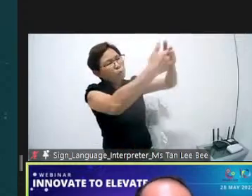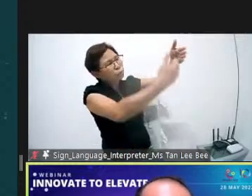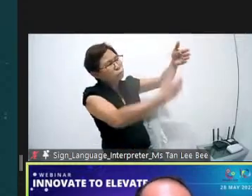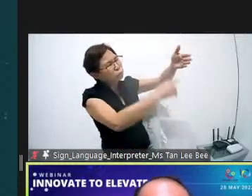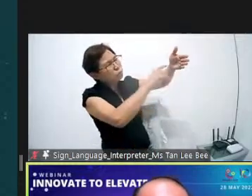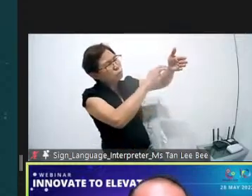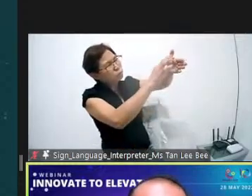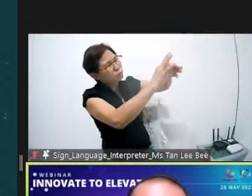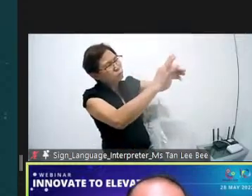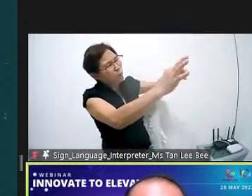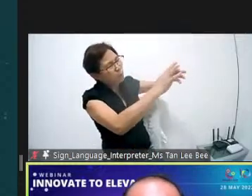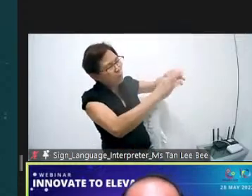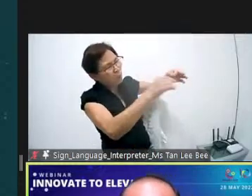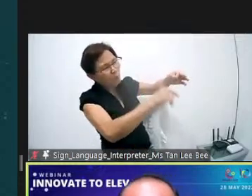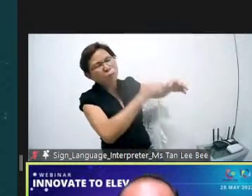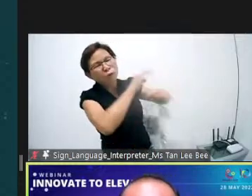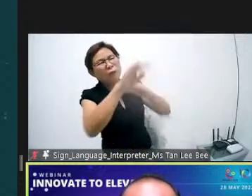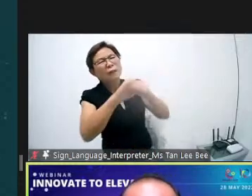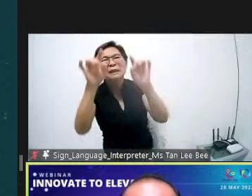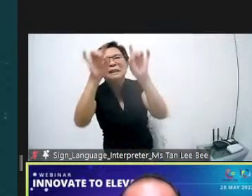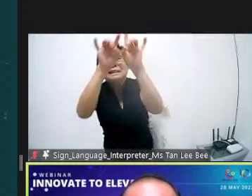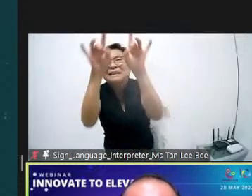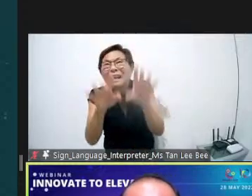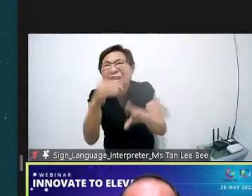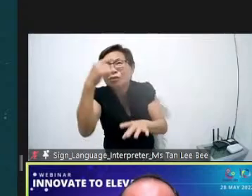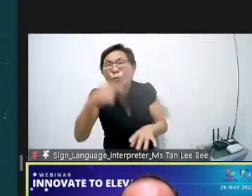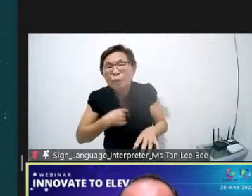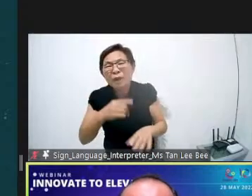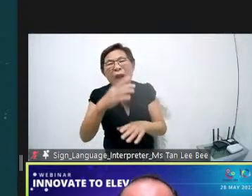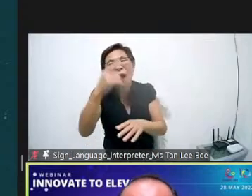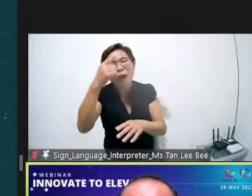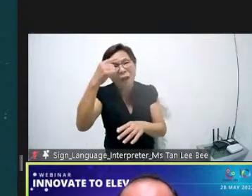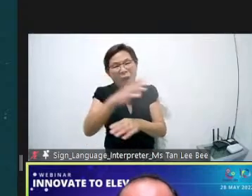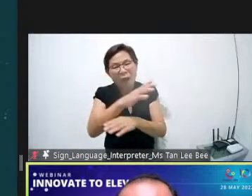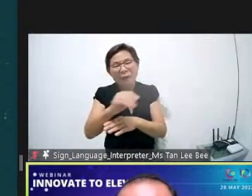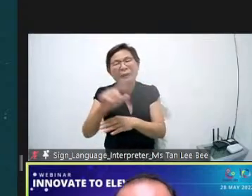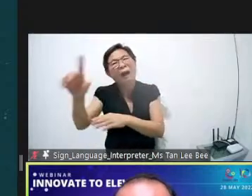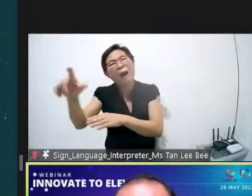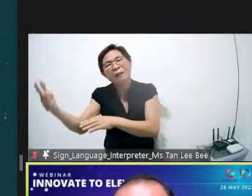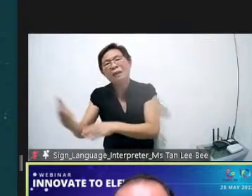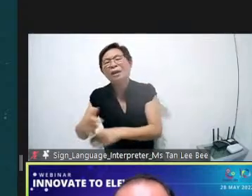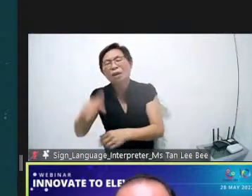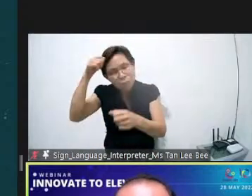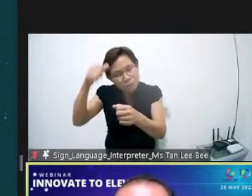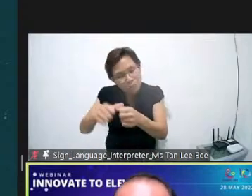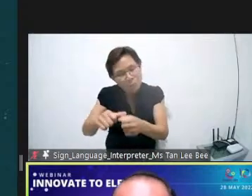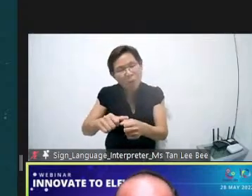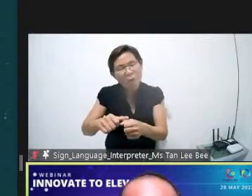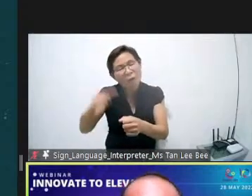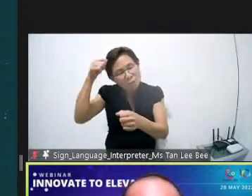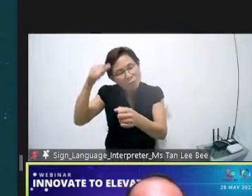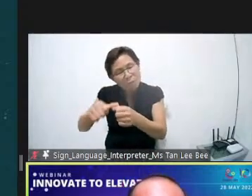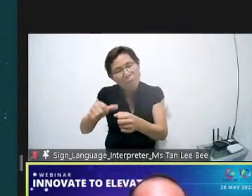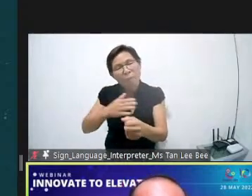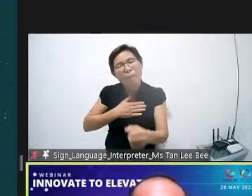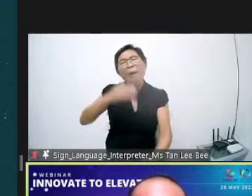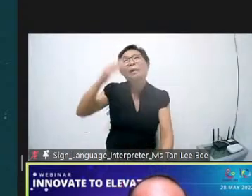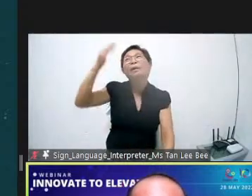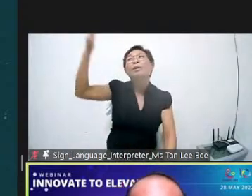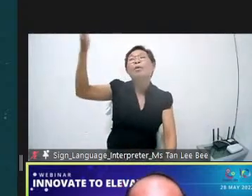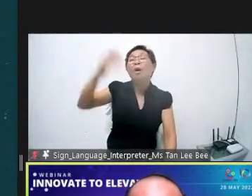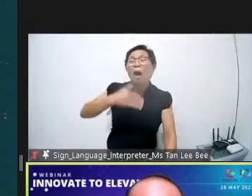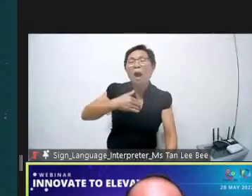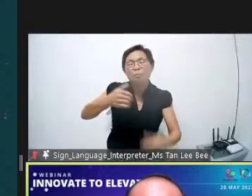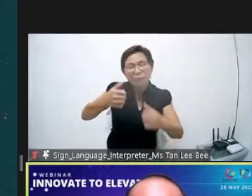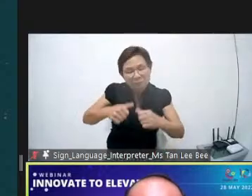a test for me and to others. Whether we will remember our God or not, whether I'm still pursuing this invention